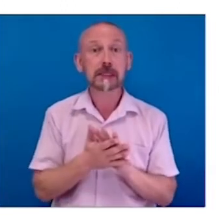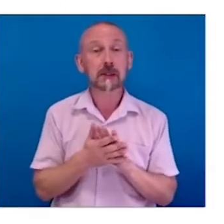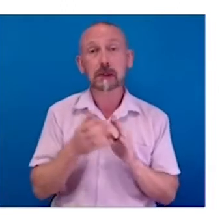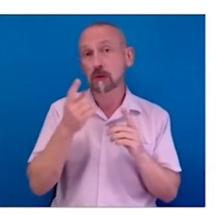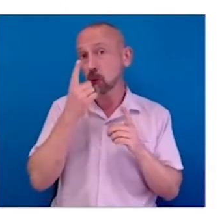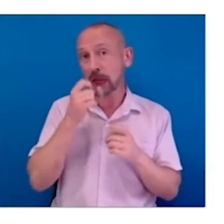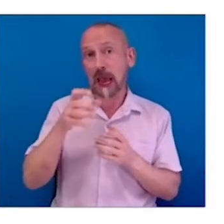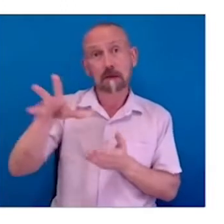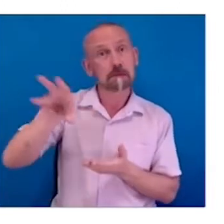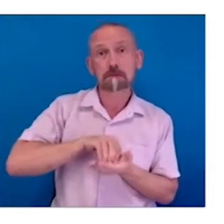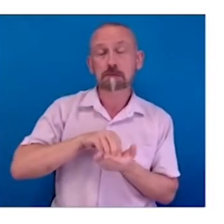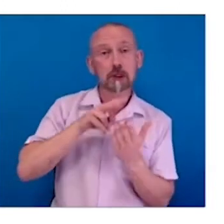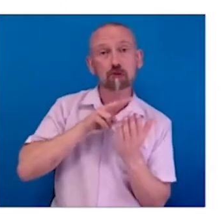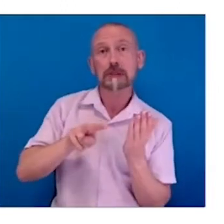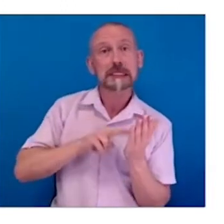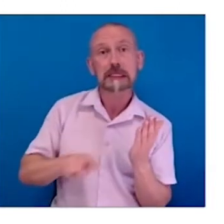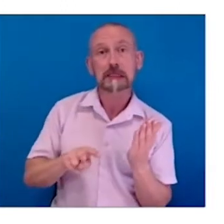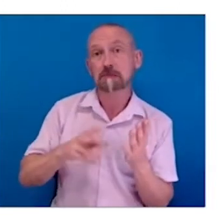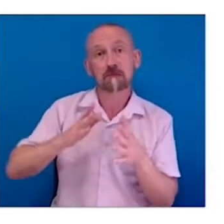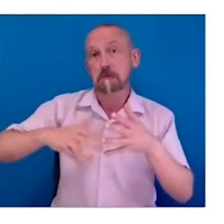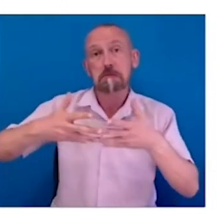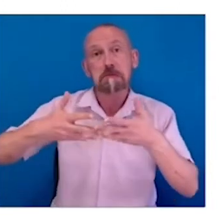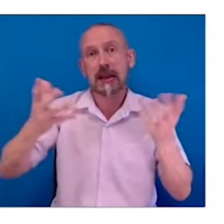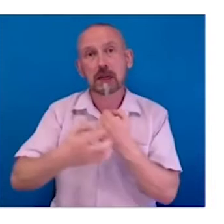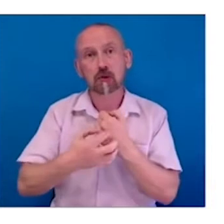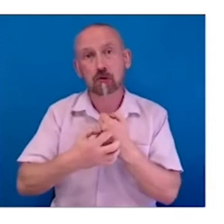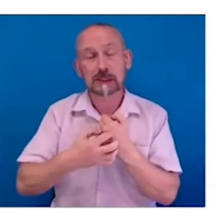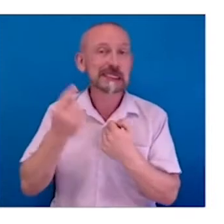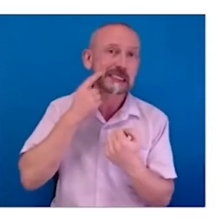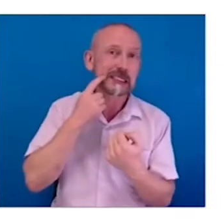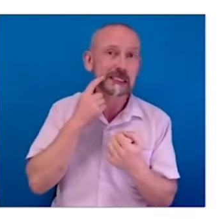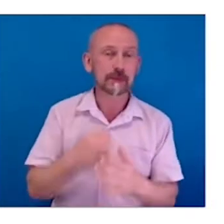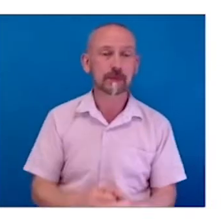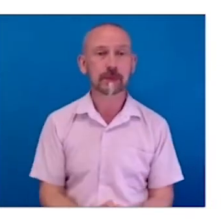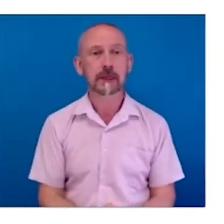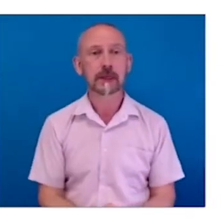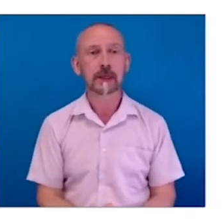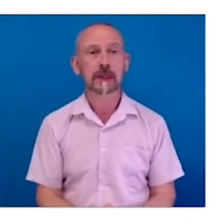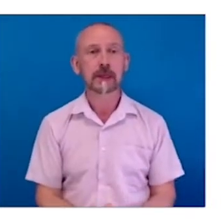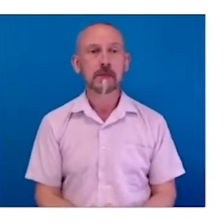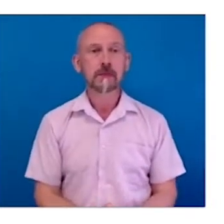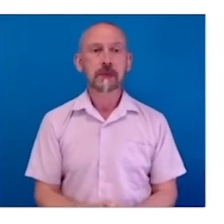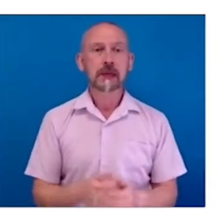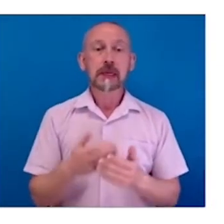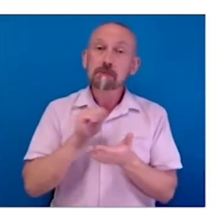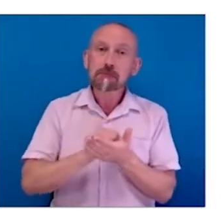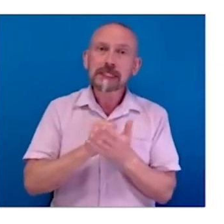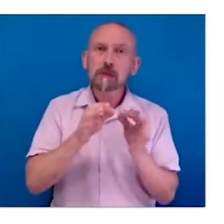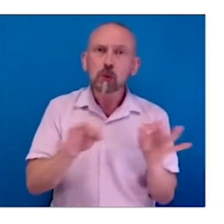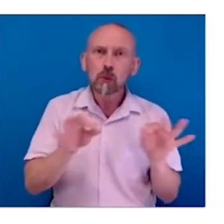As printed music has evolved, resulting from new techniques and visual aspects such as use of